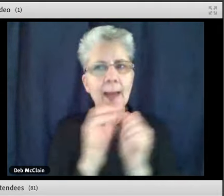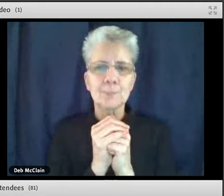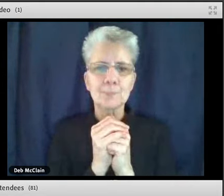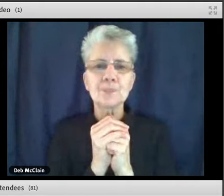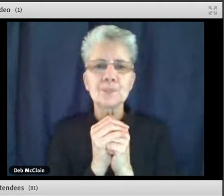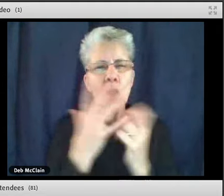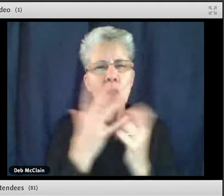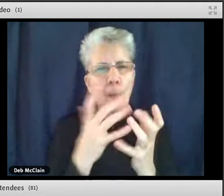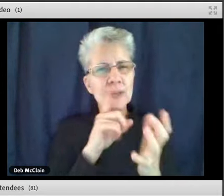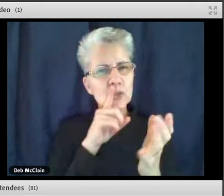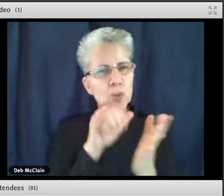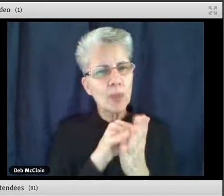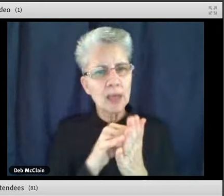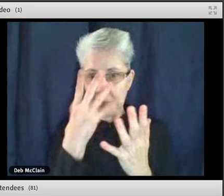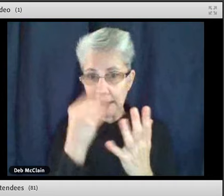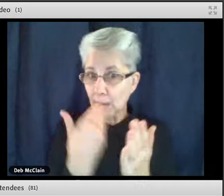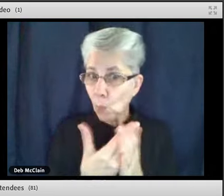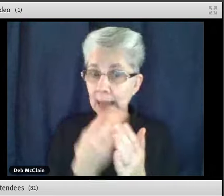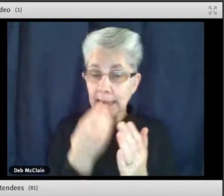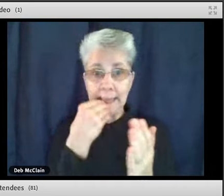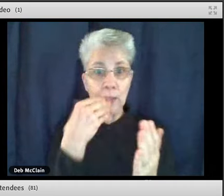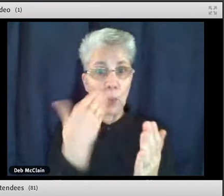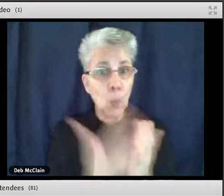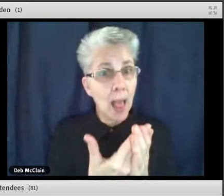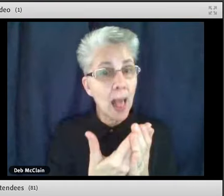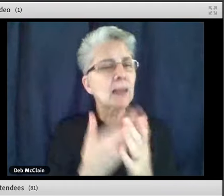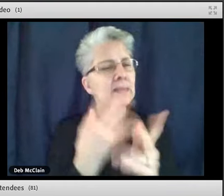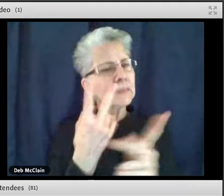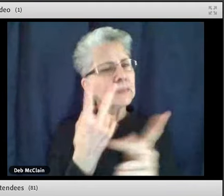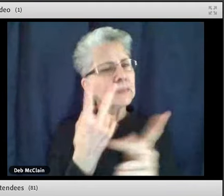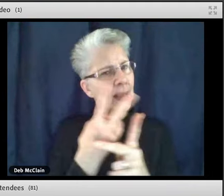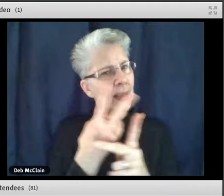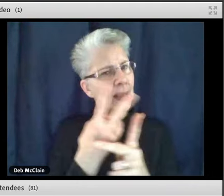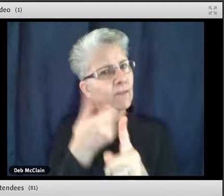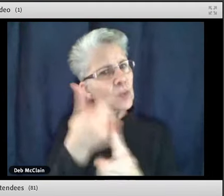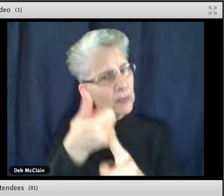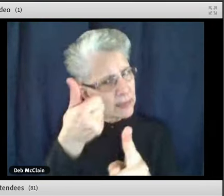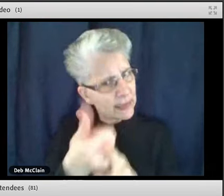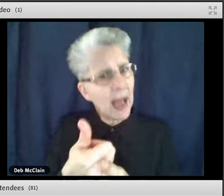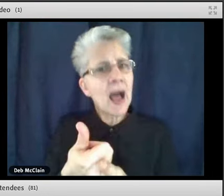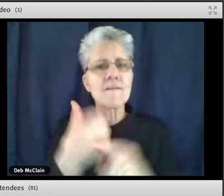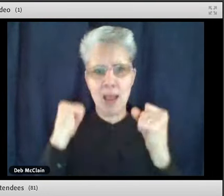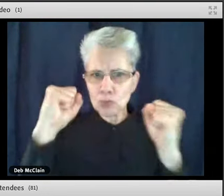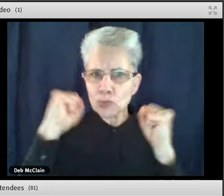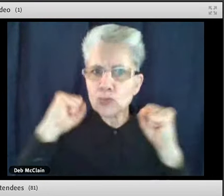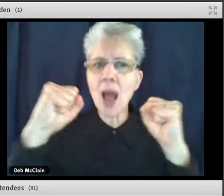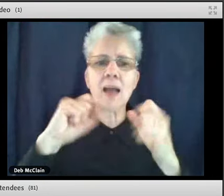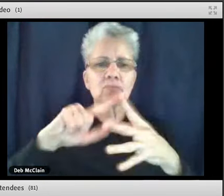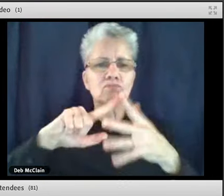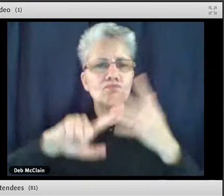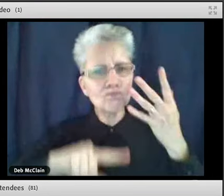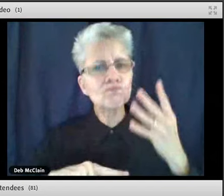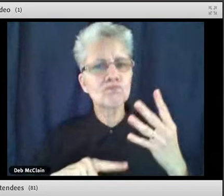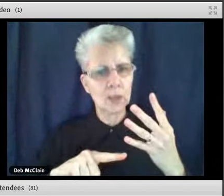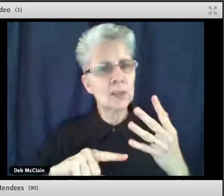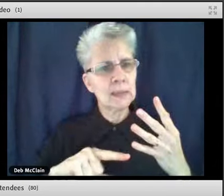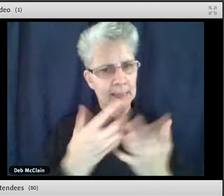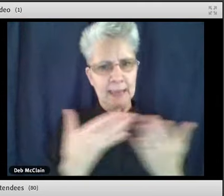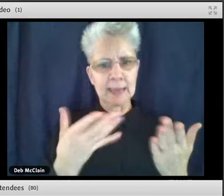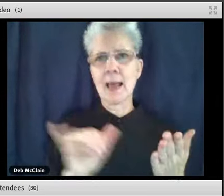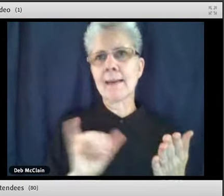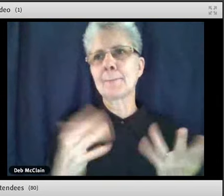But again, think about this, and the key is to work towards understanding your fears and putting them in context so they